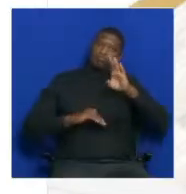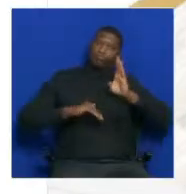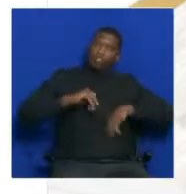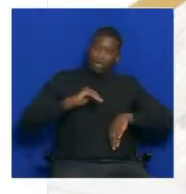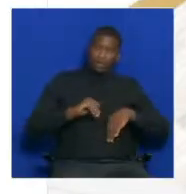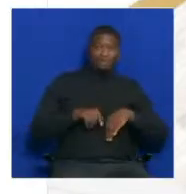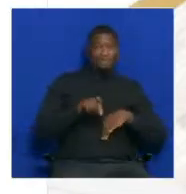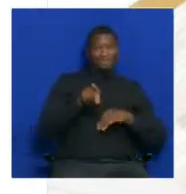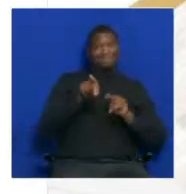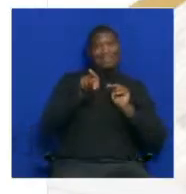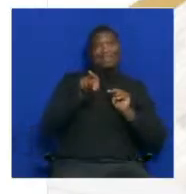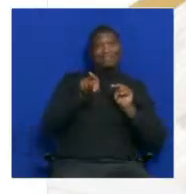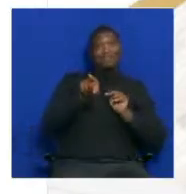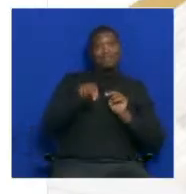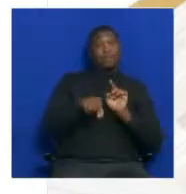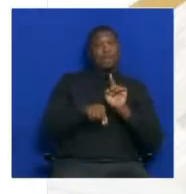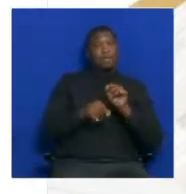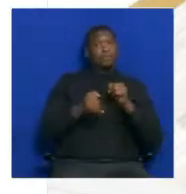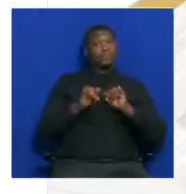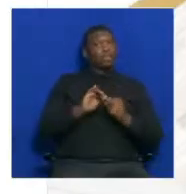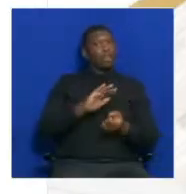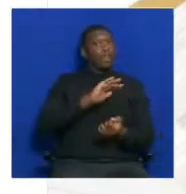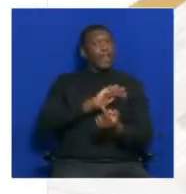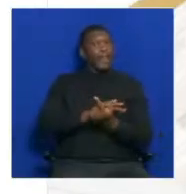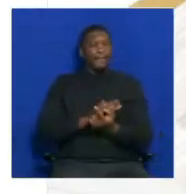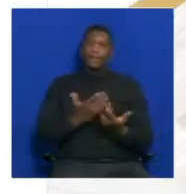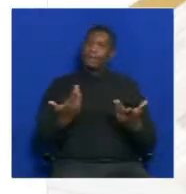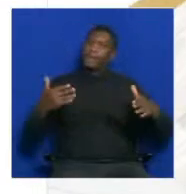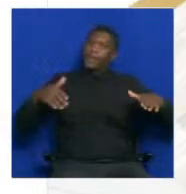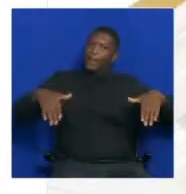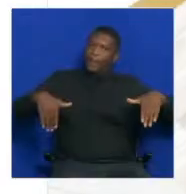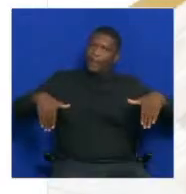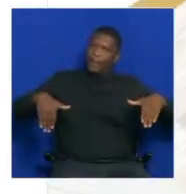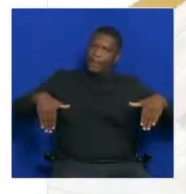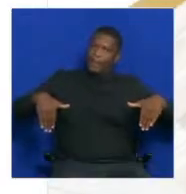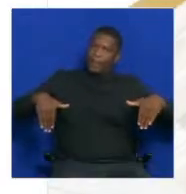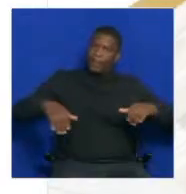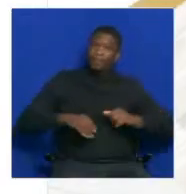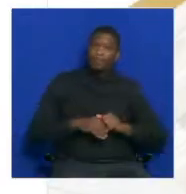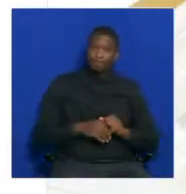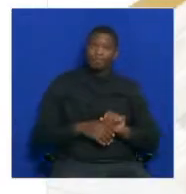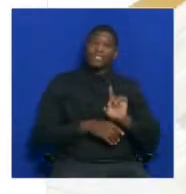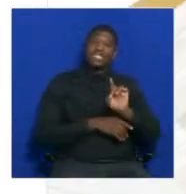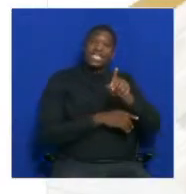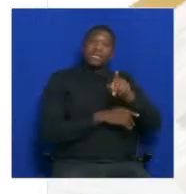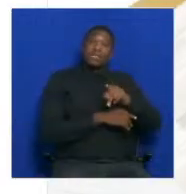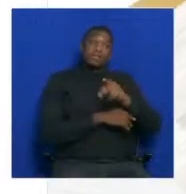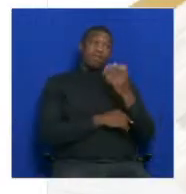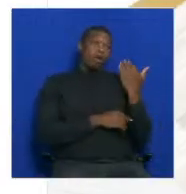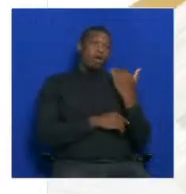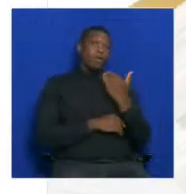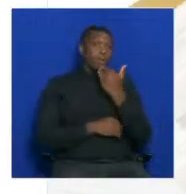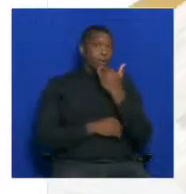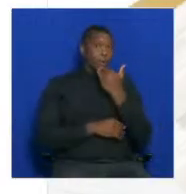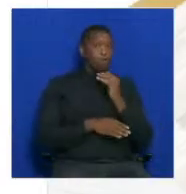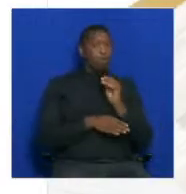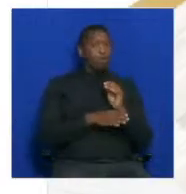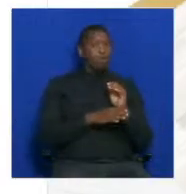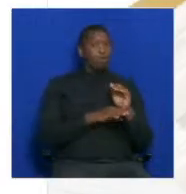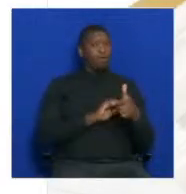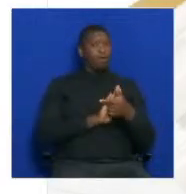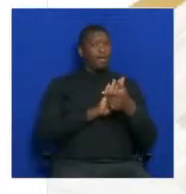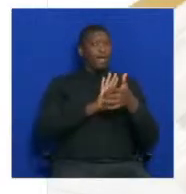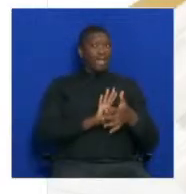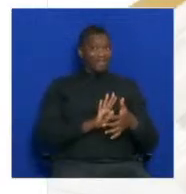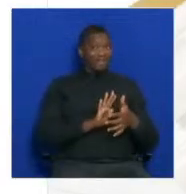that this was not done. The DPP at the time, Advocate Low, decided to defer